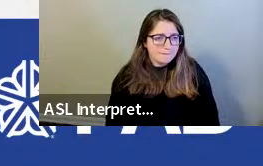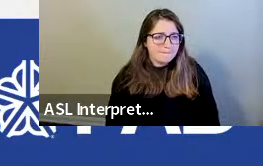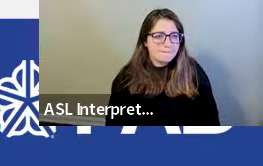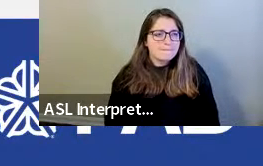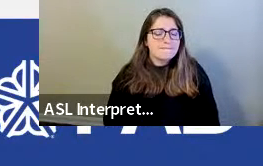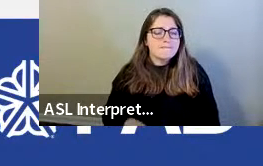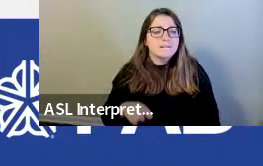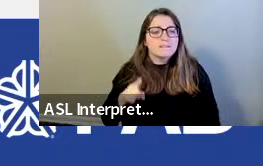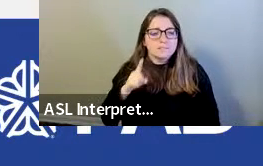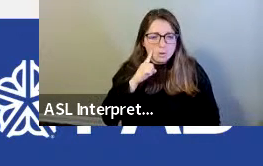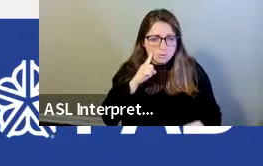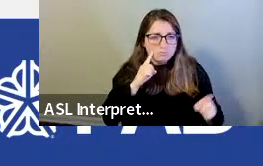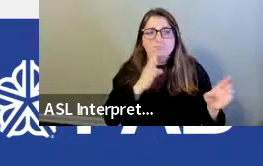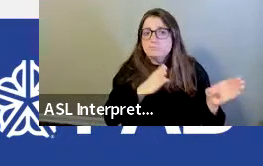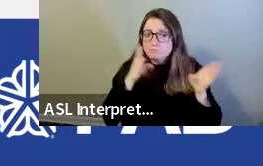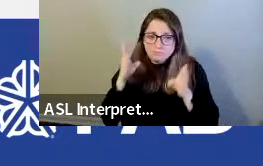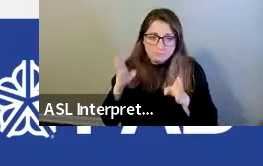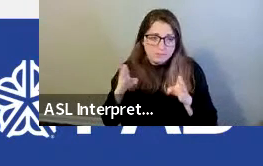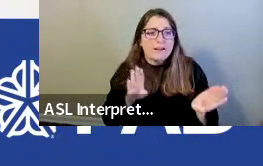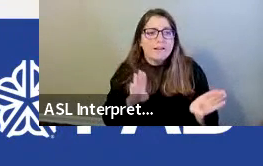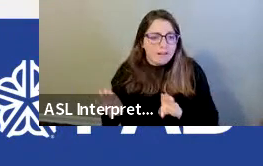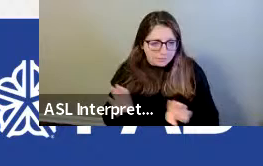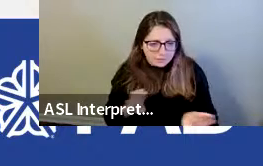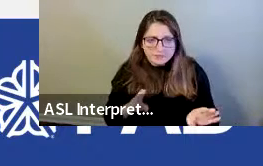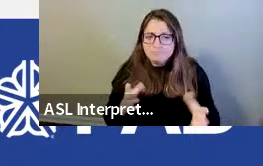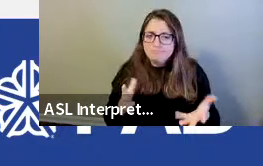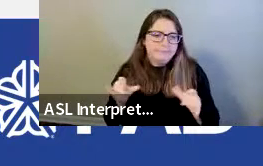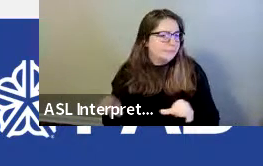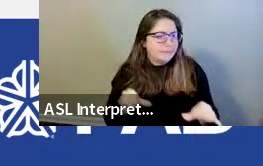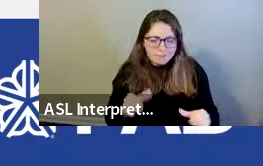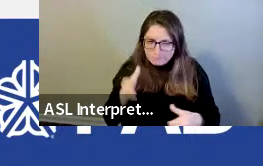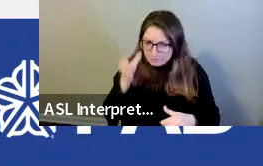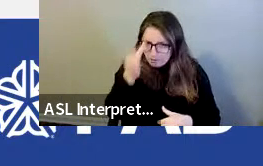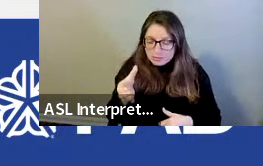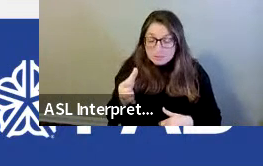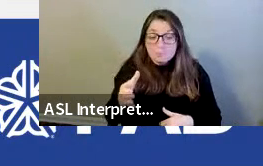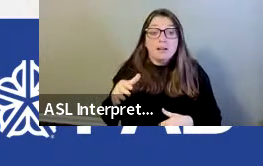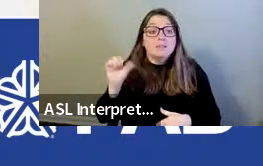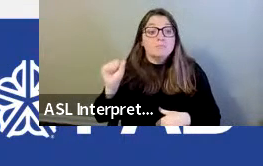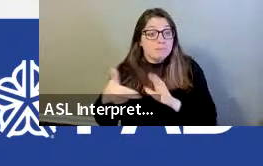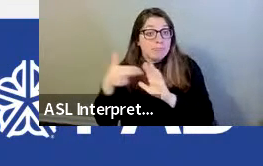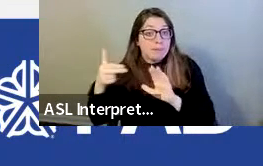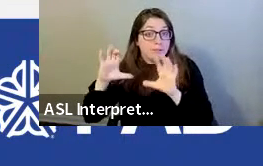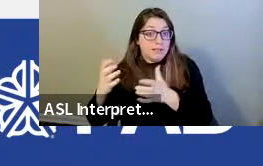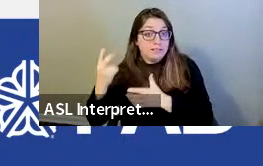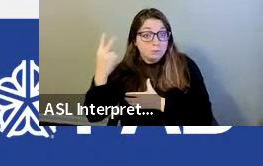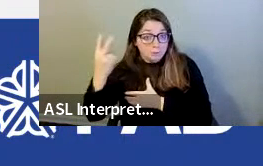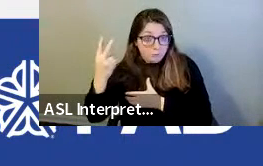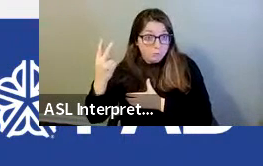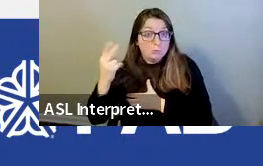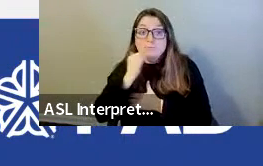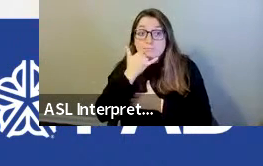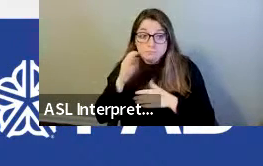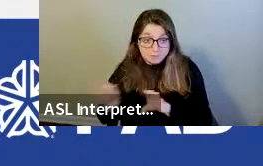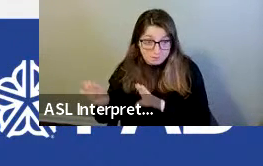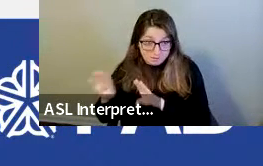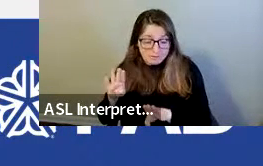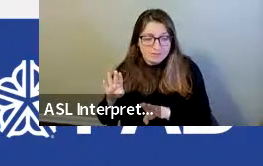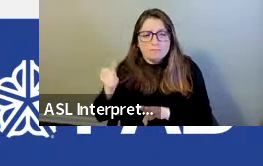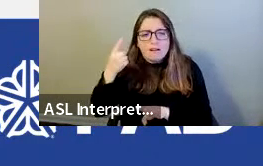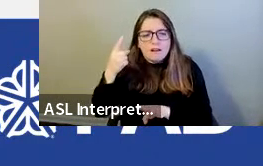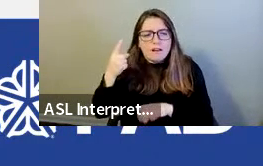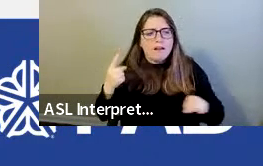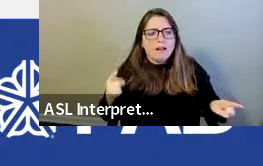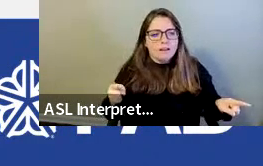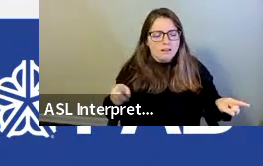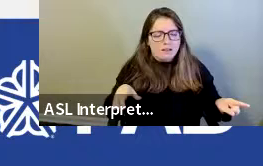we see a similar trend. It is a class 2 misconduct. However, it is only penalized within the scope of a class